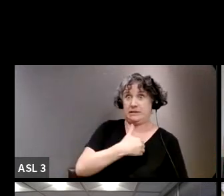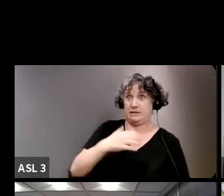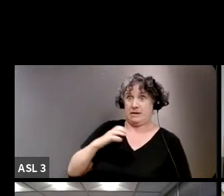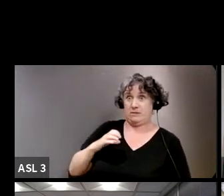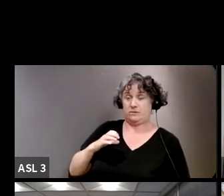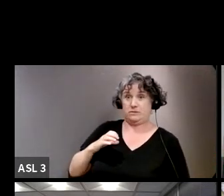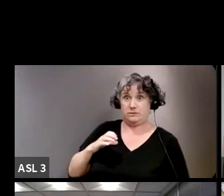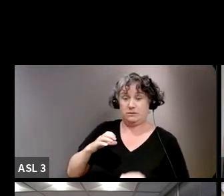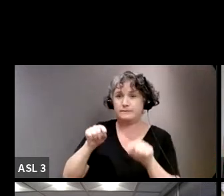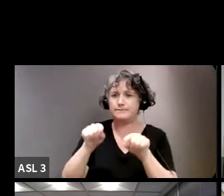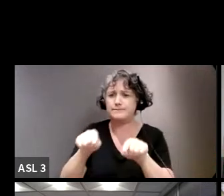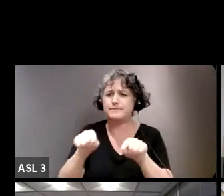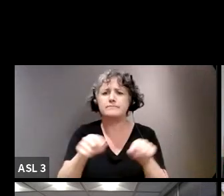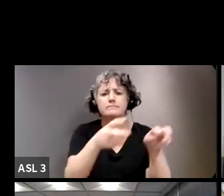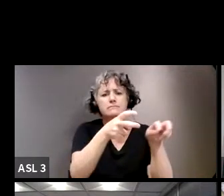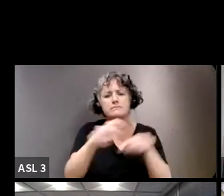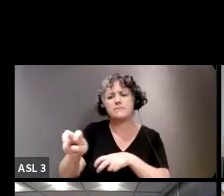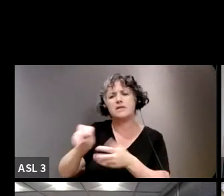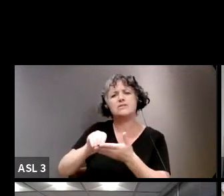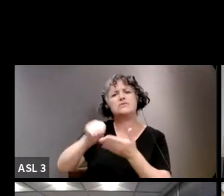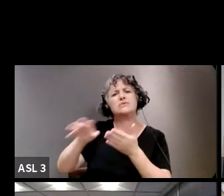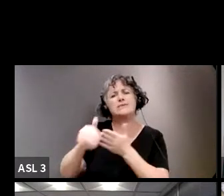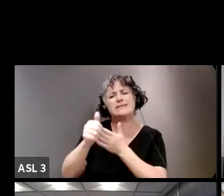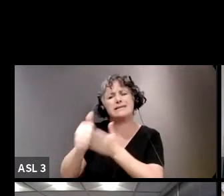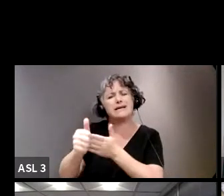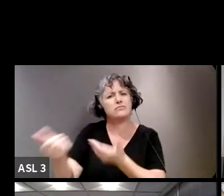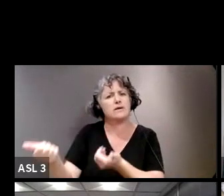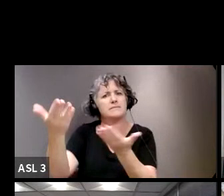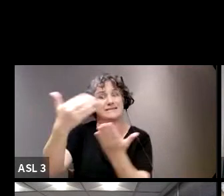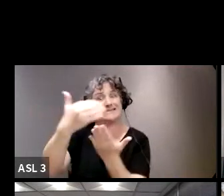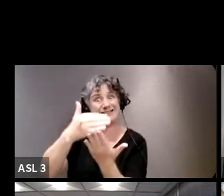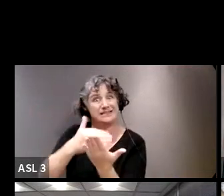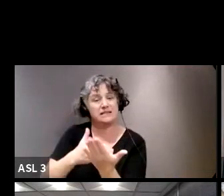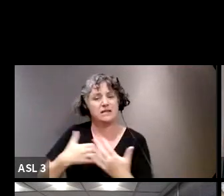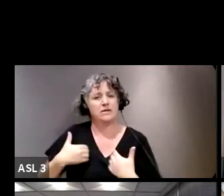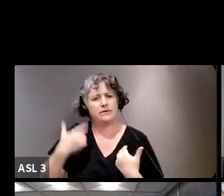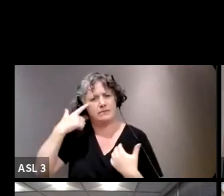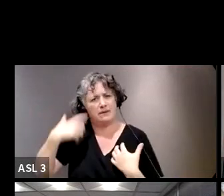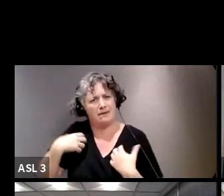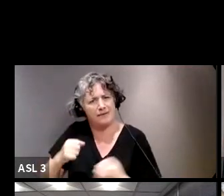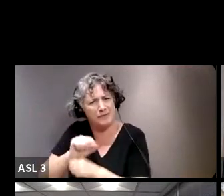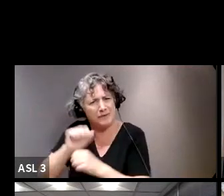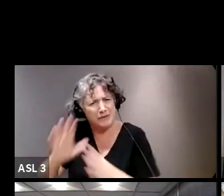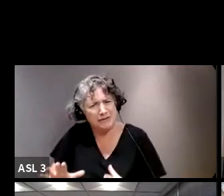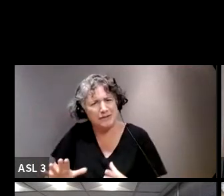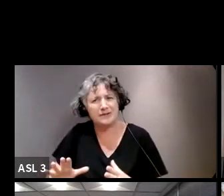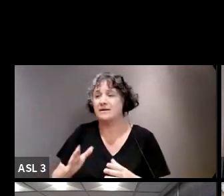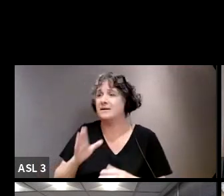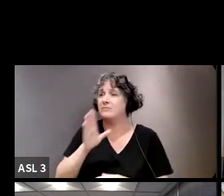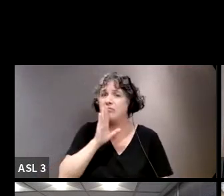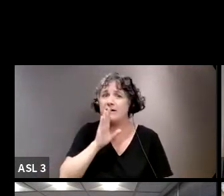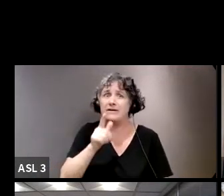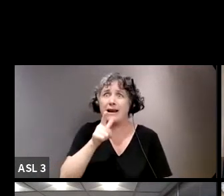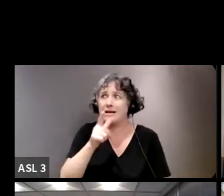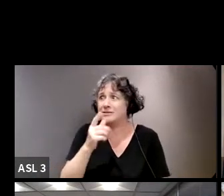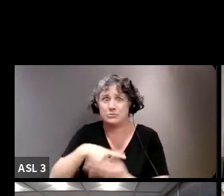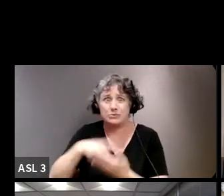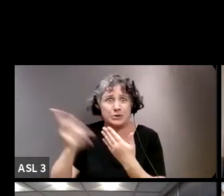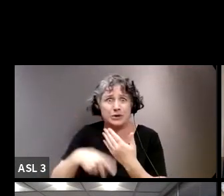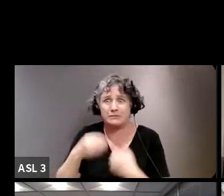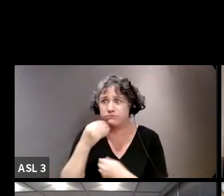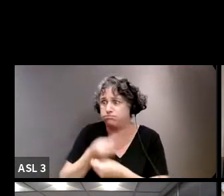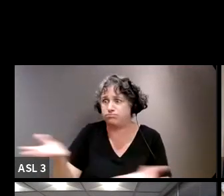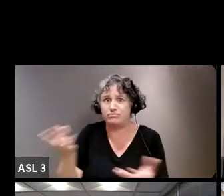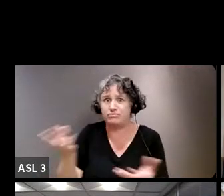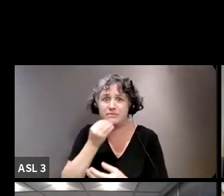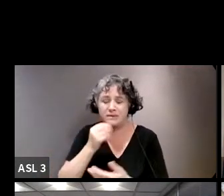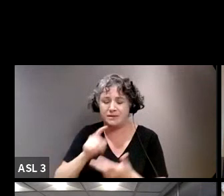into the student-led recommendations such as youth mental health workers breakfast and lunch programs in schools and